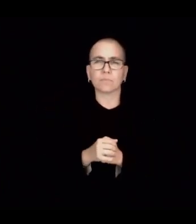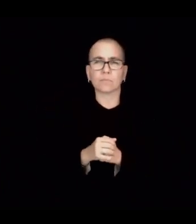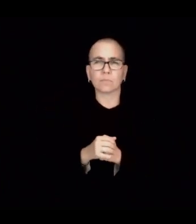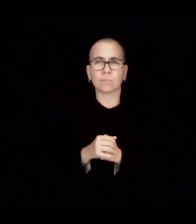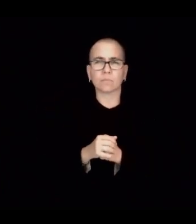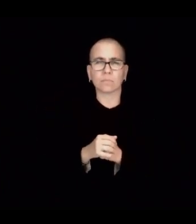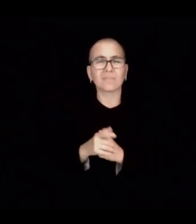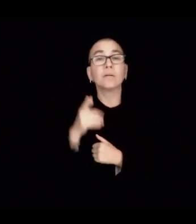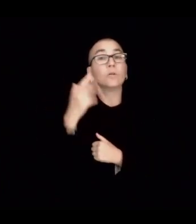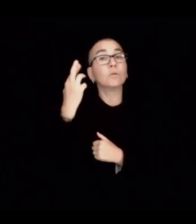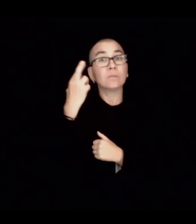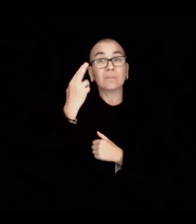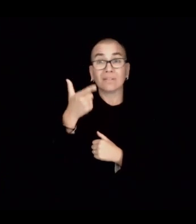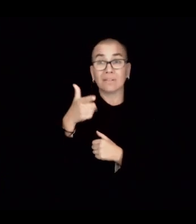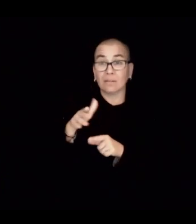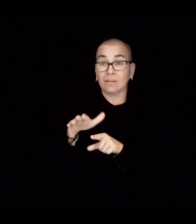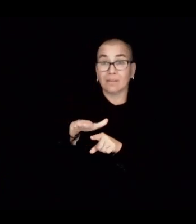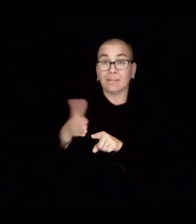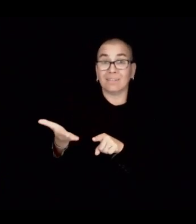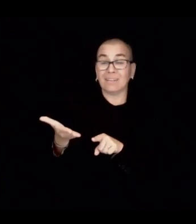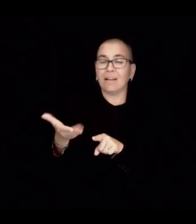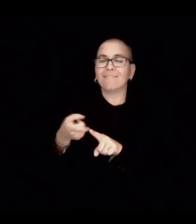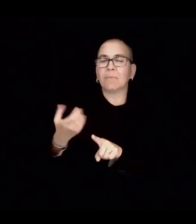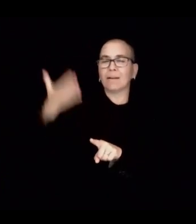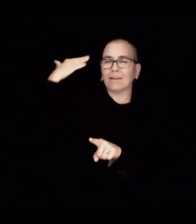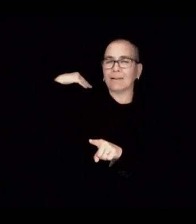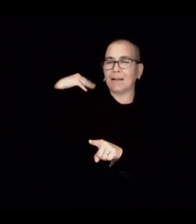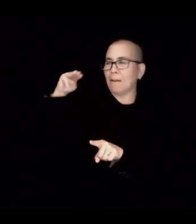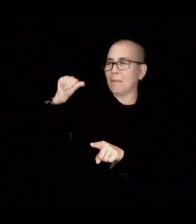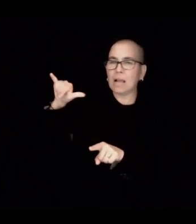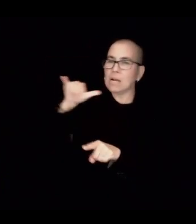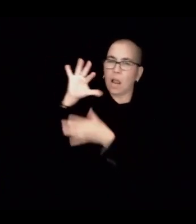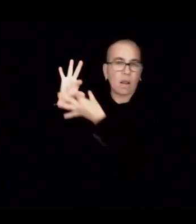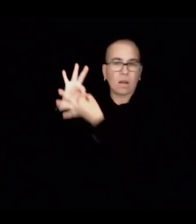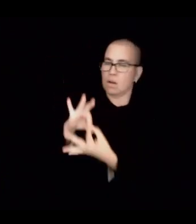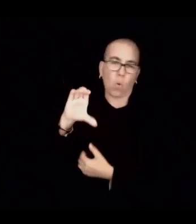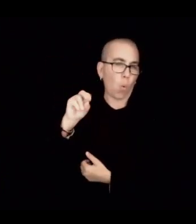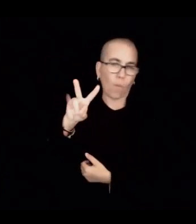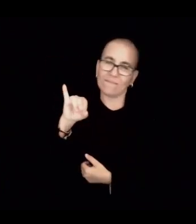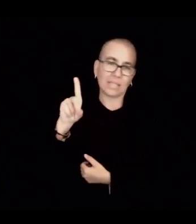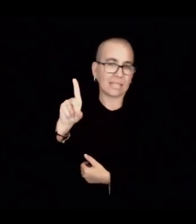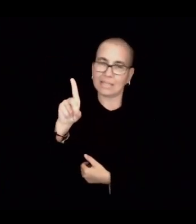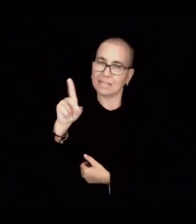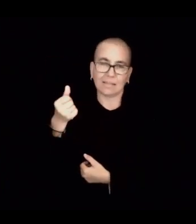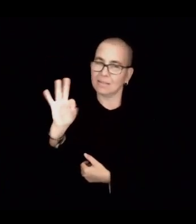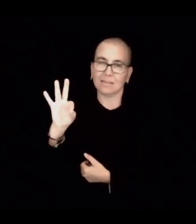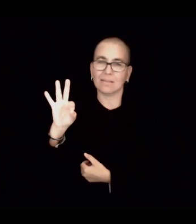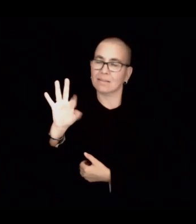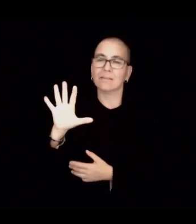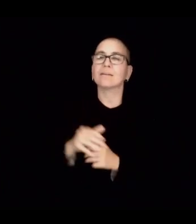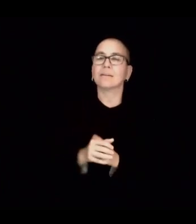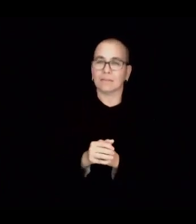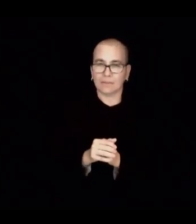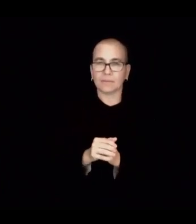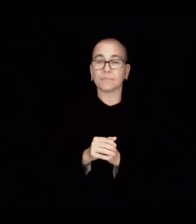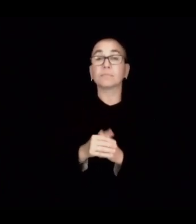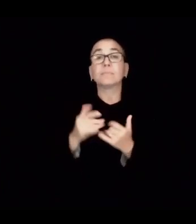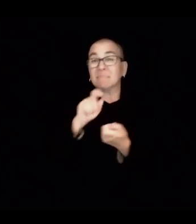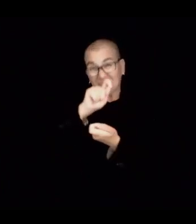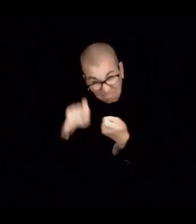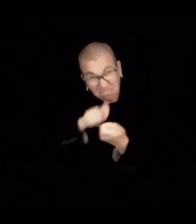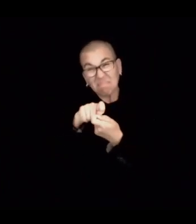COVID. So the death total is correct, and it was 5 new deaths, but because we subtracted 1, that is why we